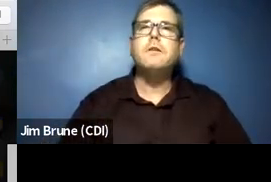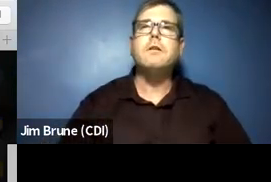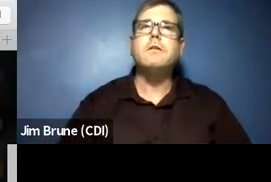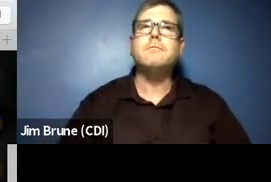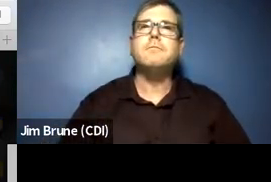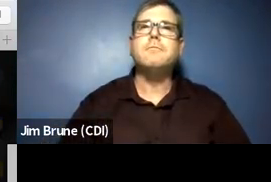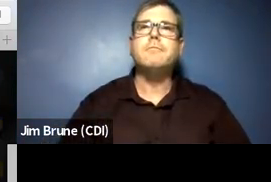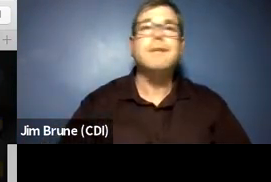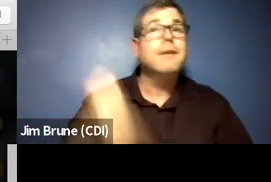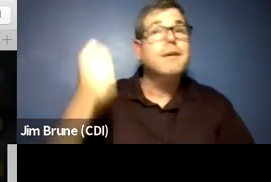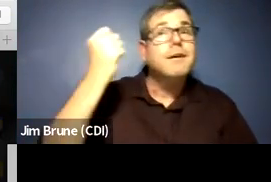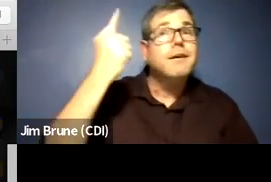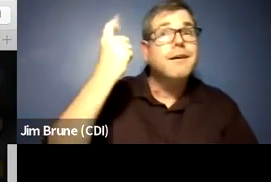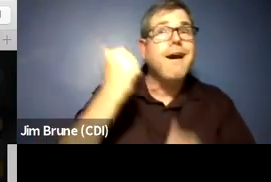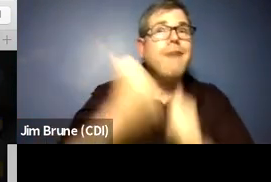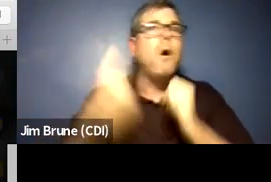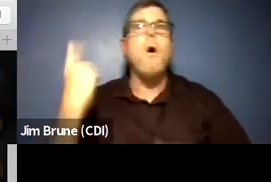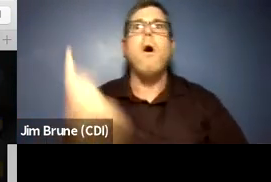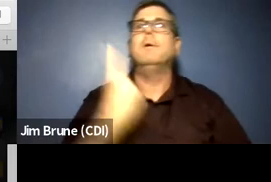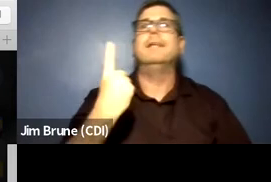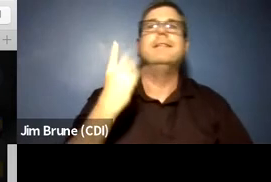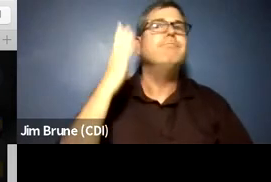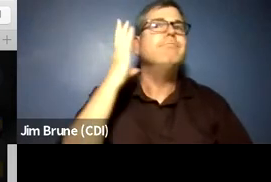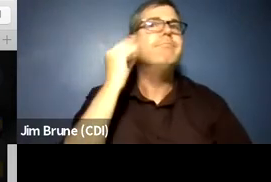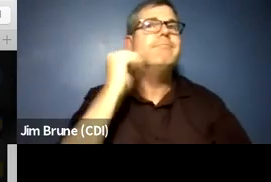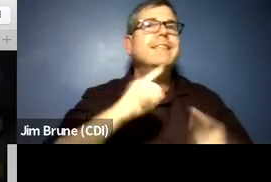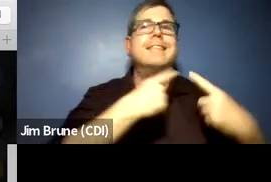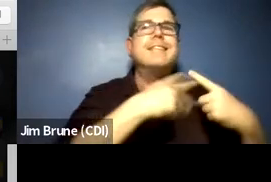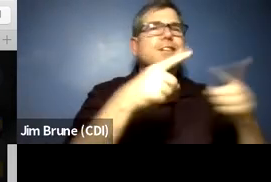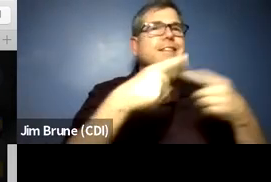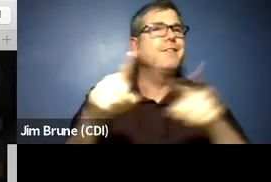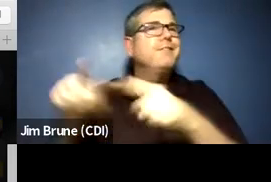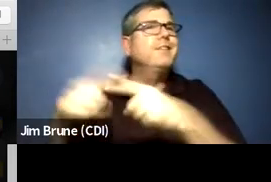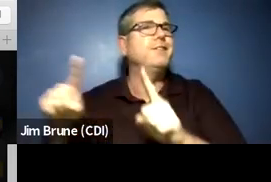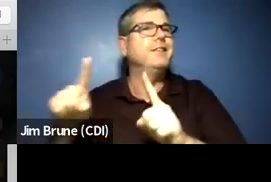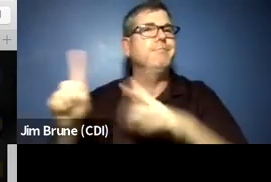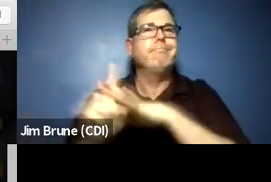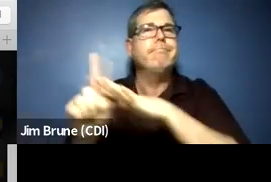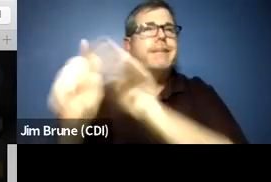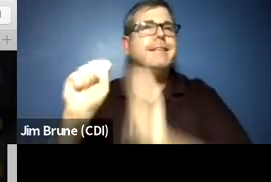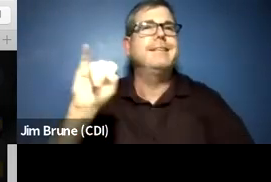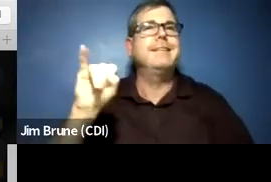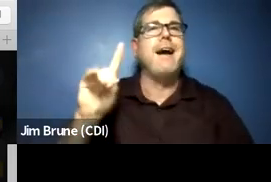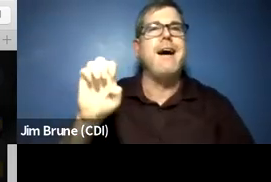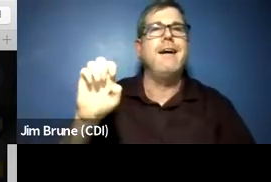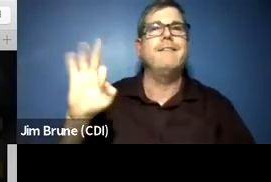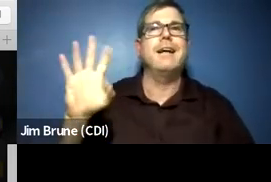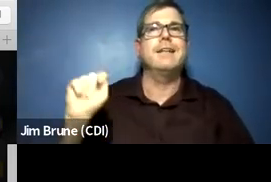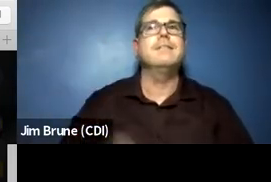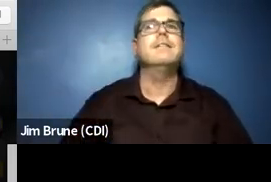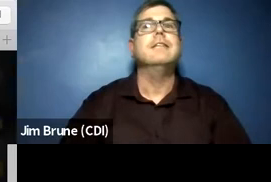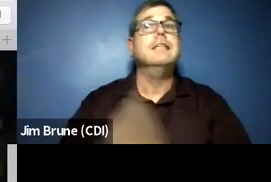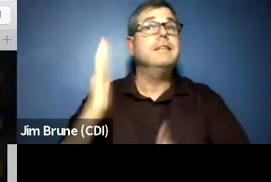you know, different side effects at different levels. So some people have really been able to just go on